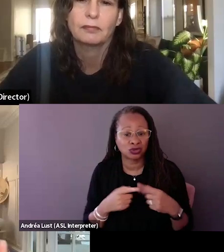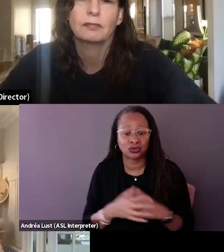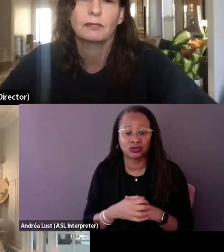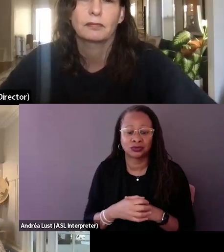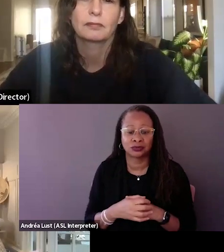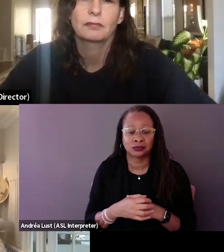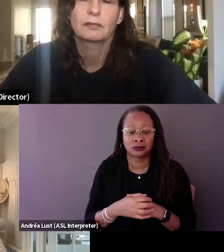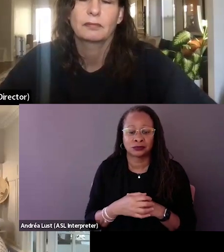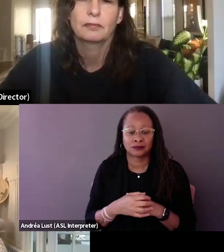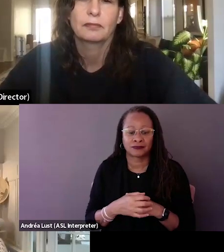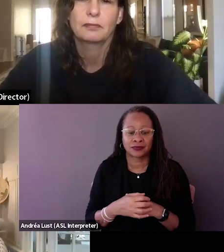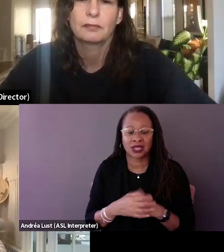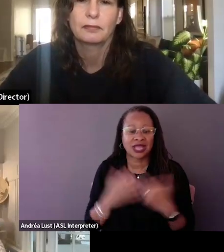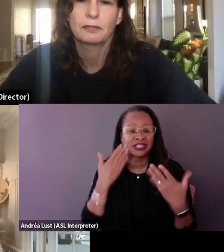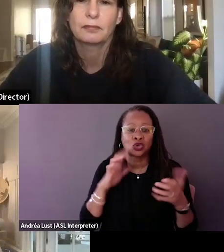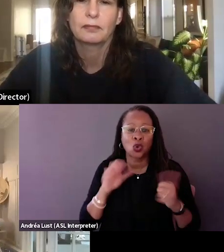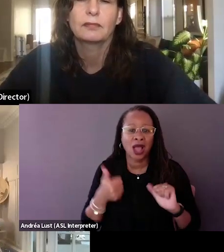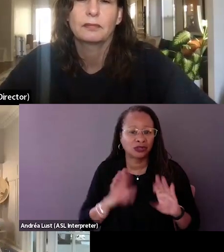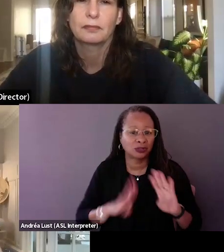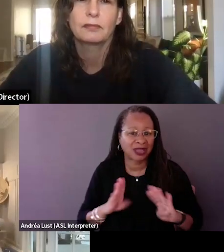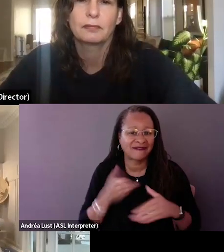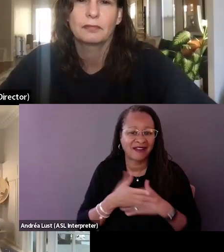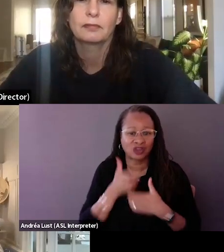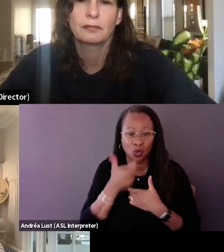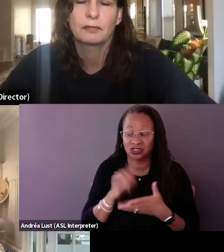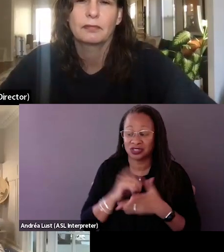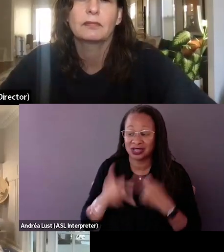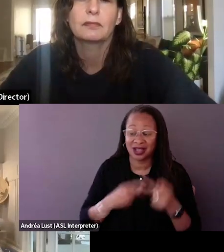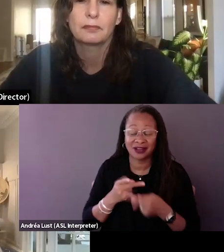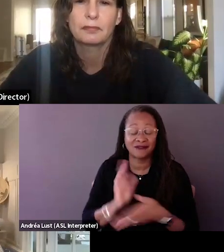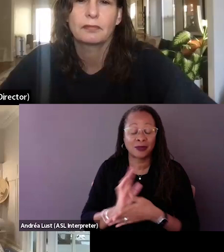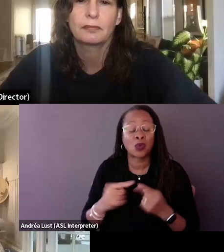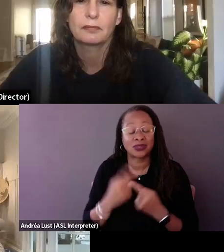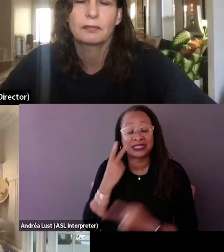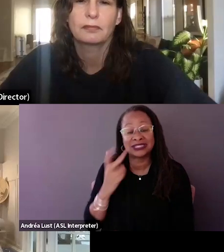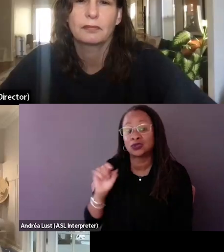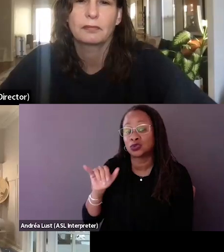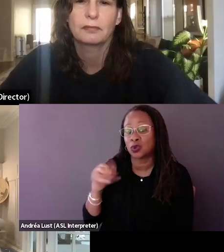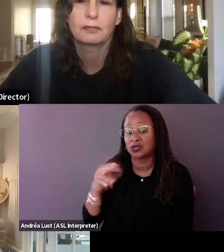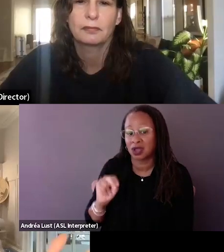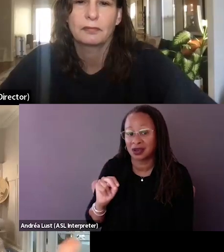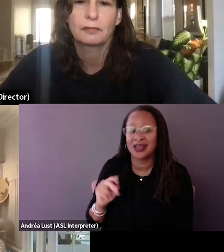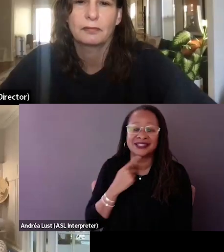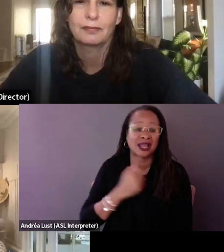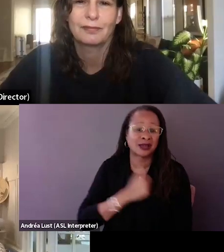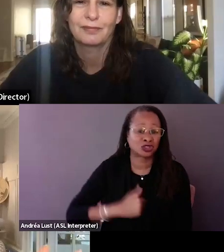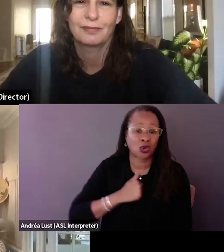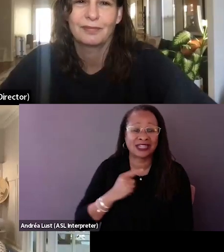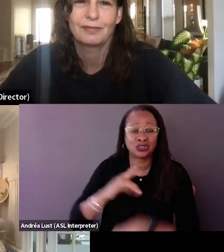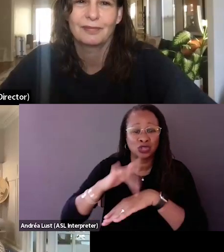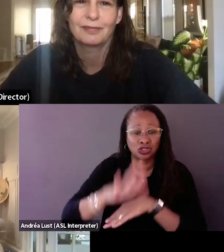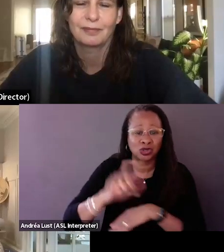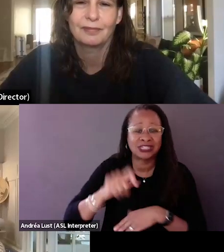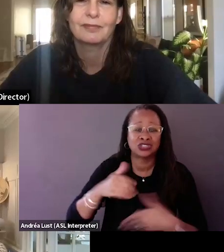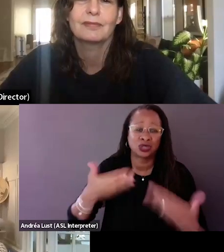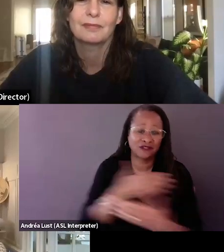they don't know how to act after watching something like this. So when they see Soyeon, they just say, I'm so sorry, but I need to touch you. I need to give you a